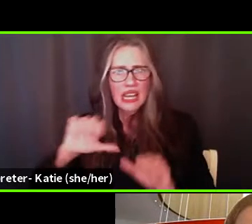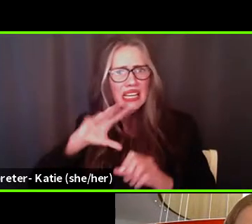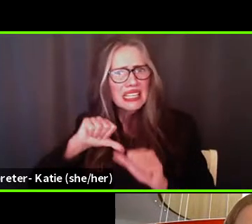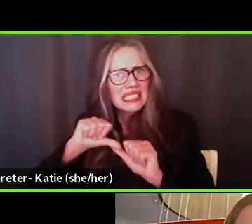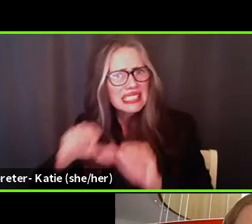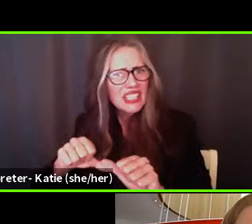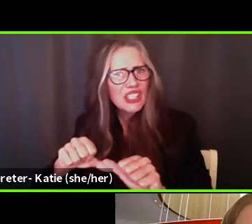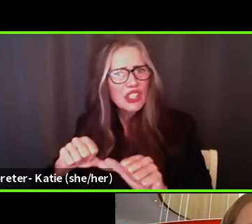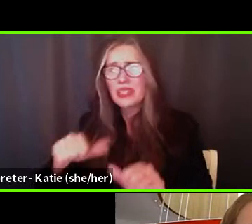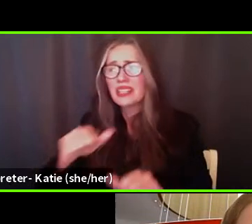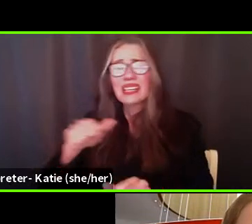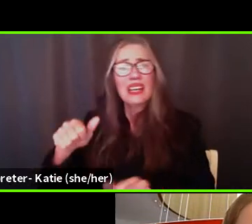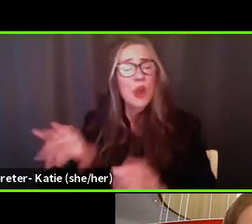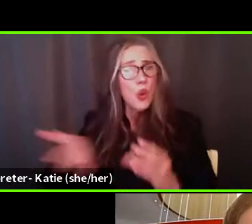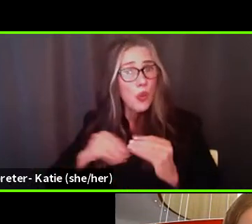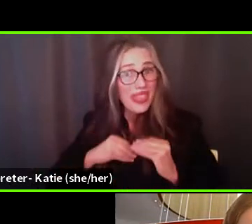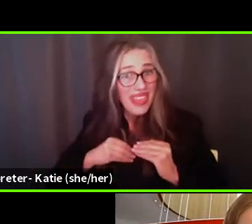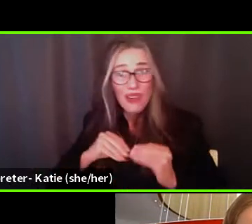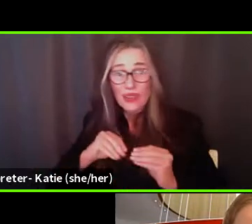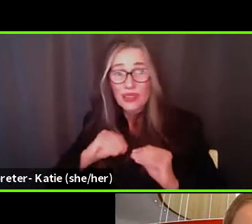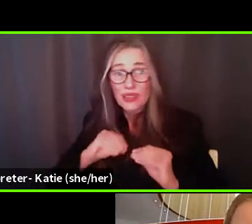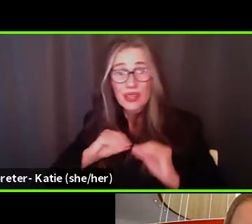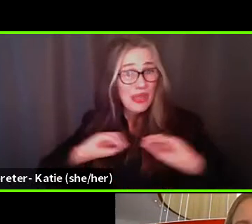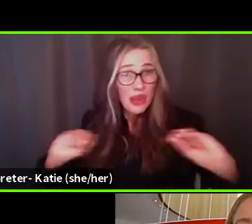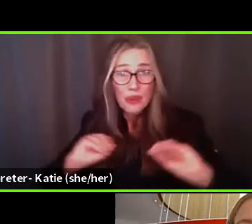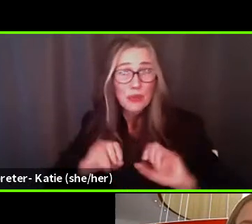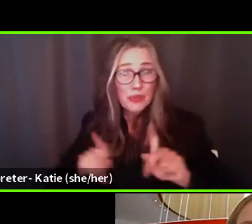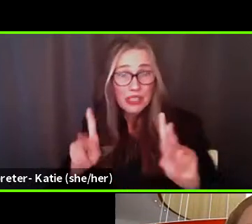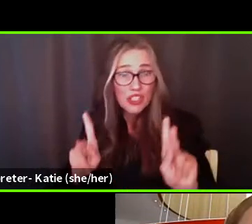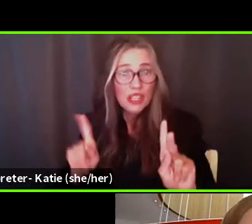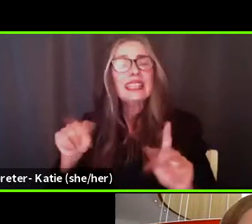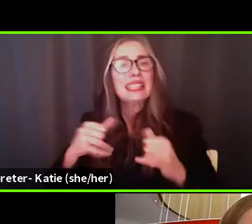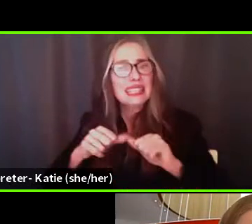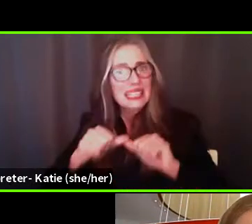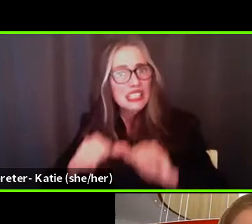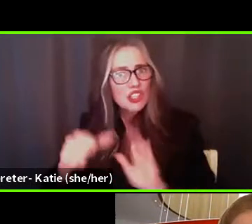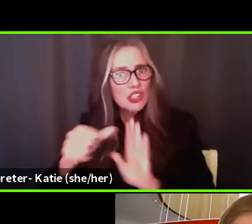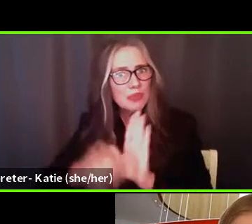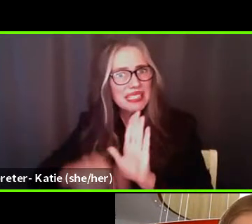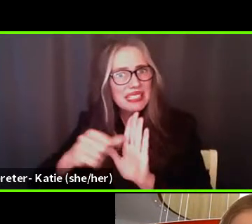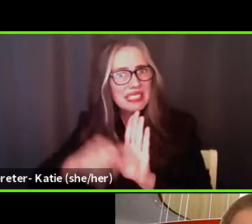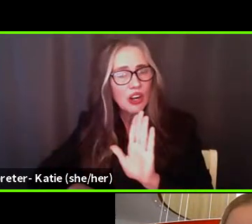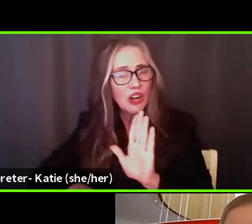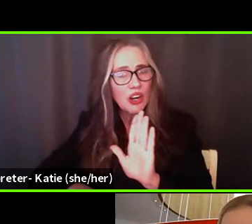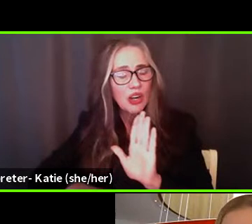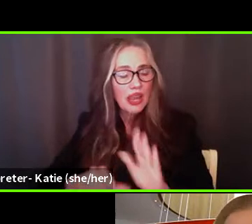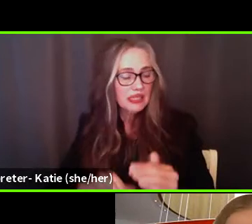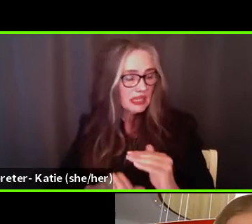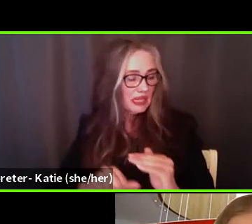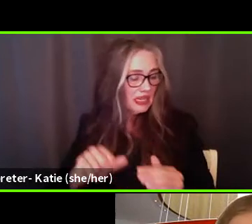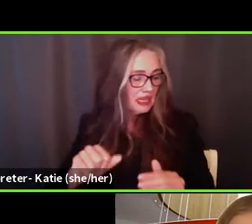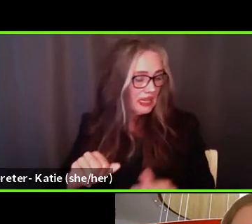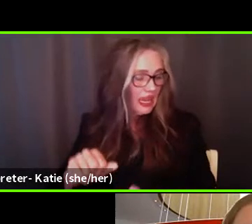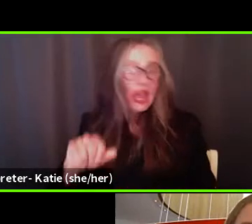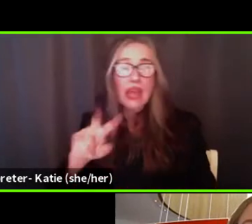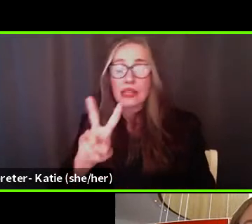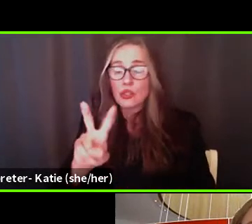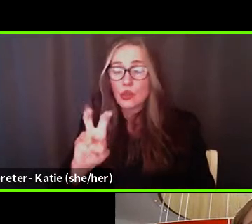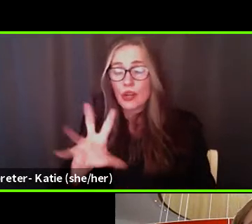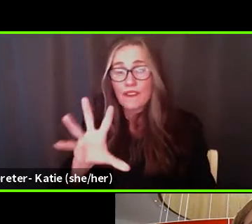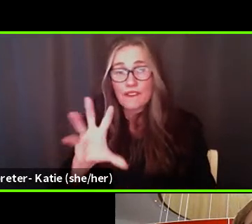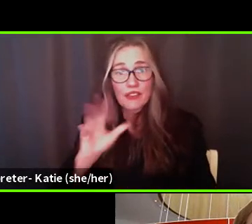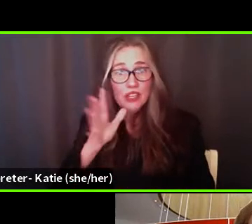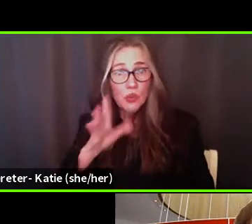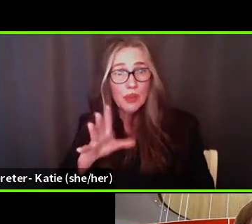sterilized in state carceral settings at least 250 women and likely many more have been